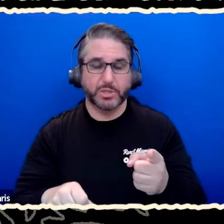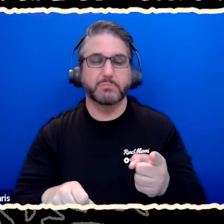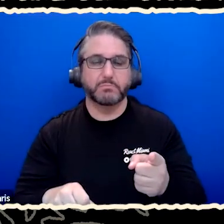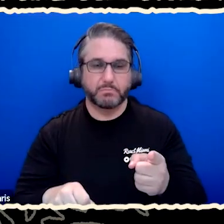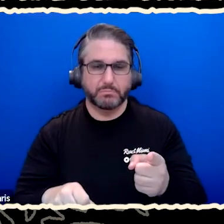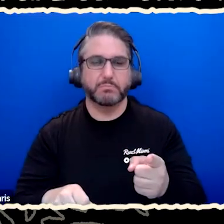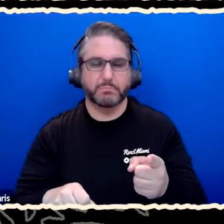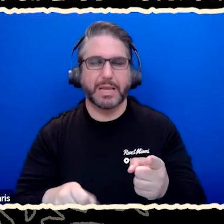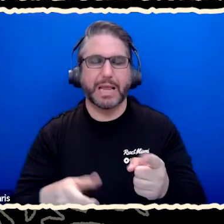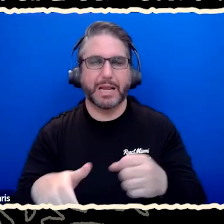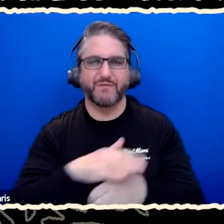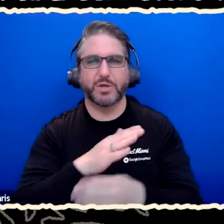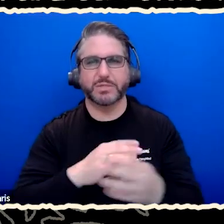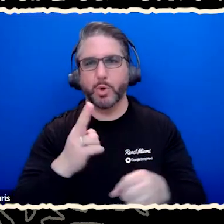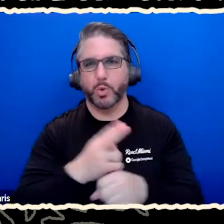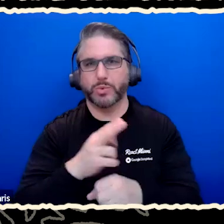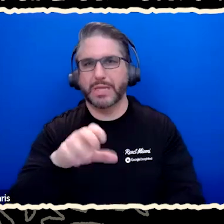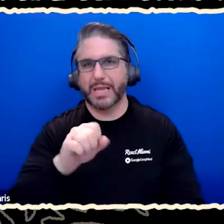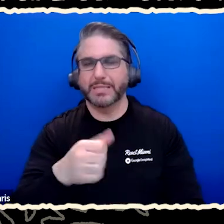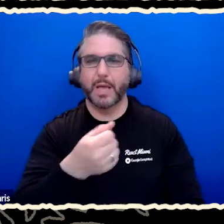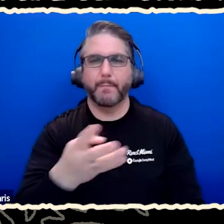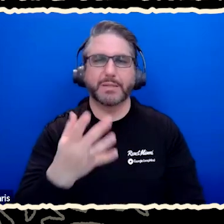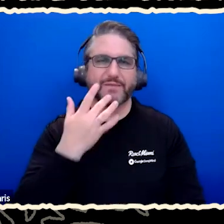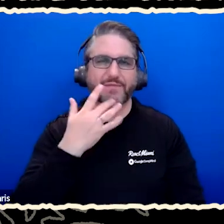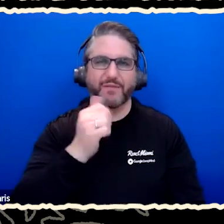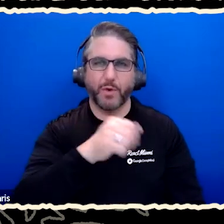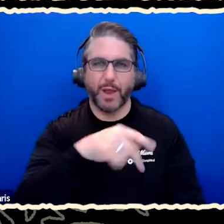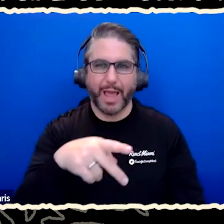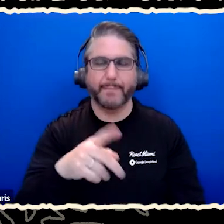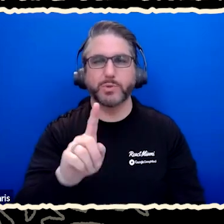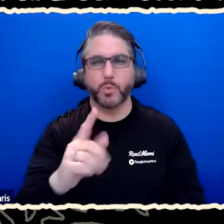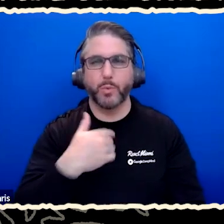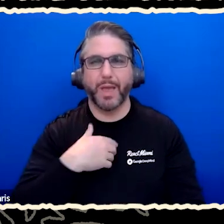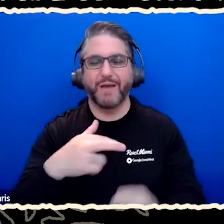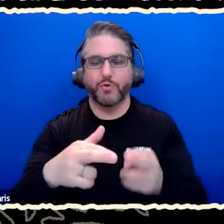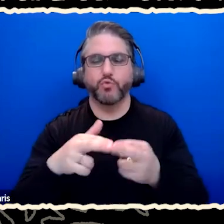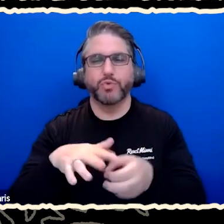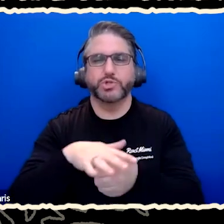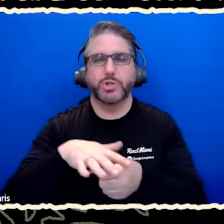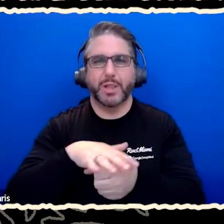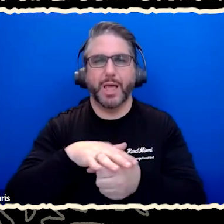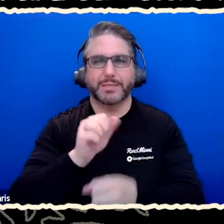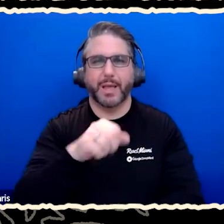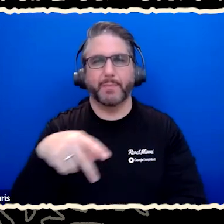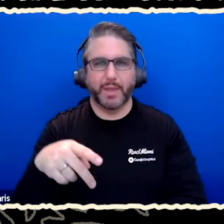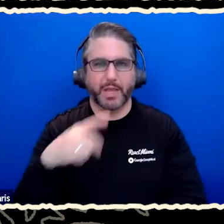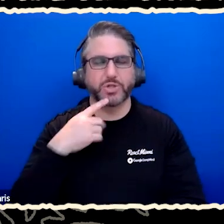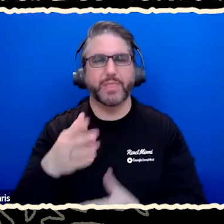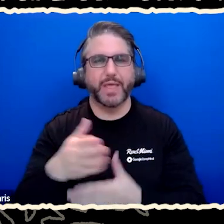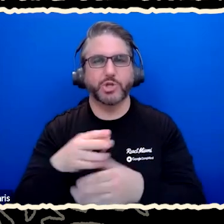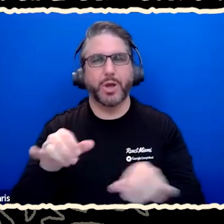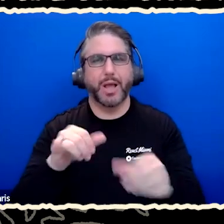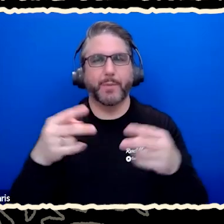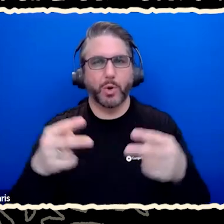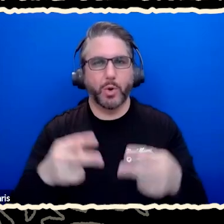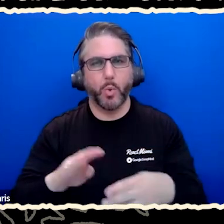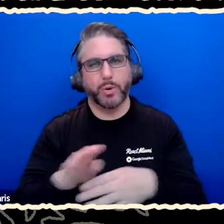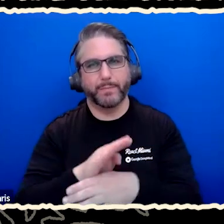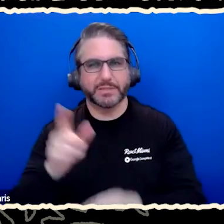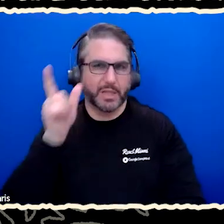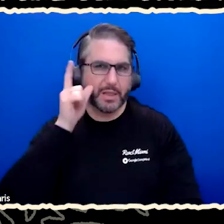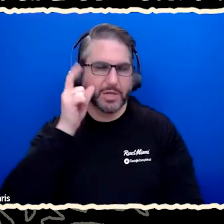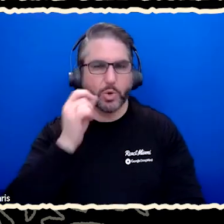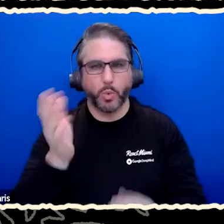cases such as multi-flavor apps, for instance, where you have regionalized applications that share a common code, business logic, and maybe